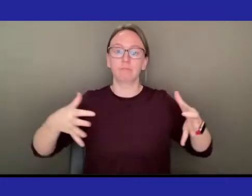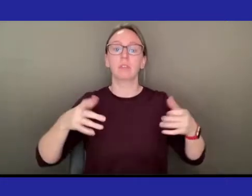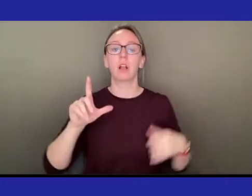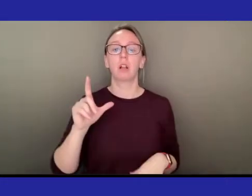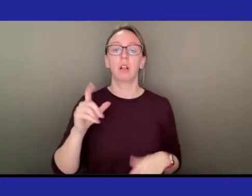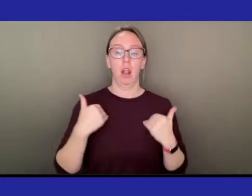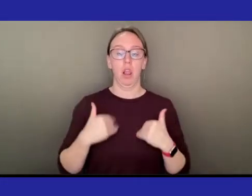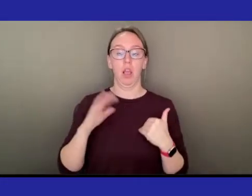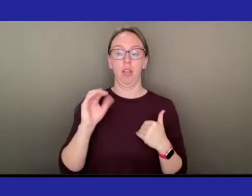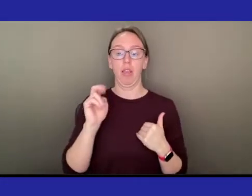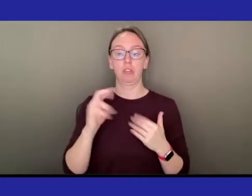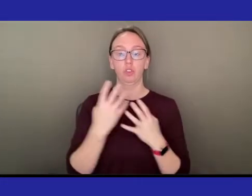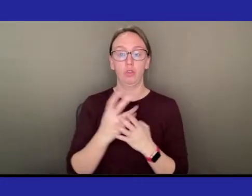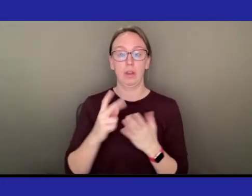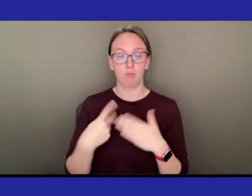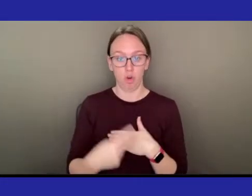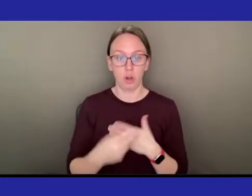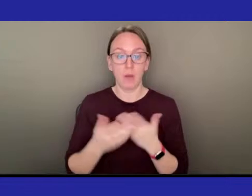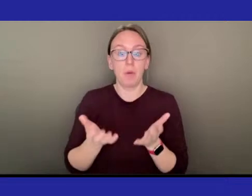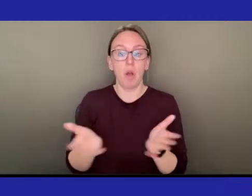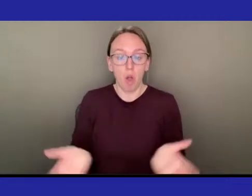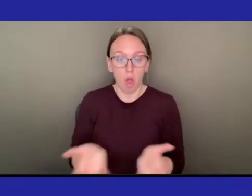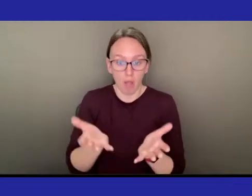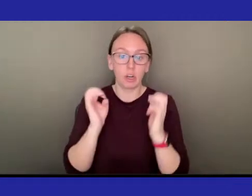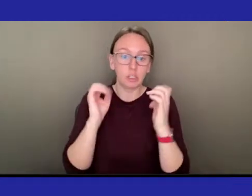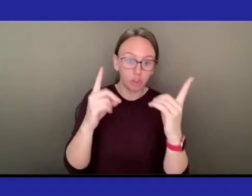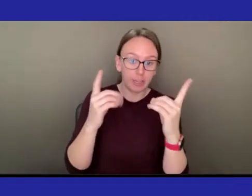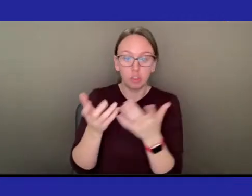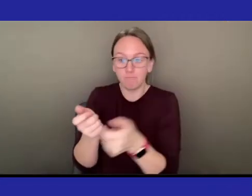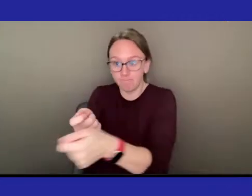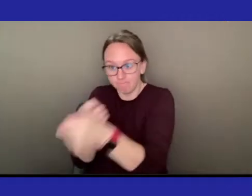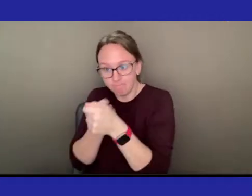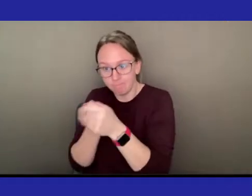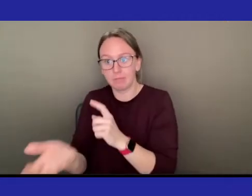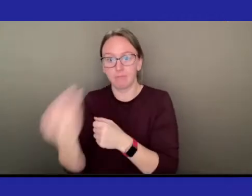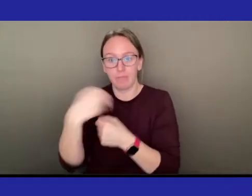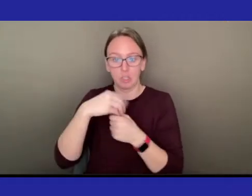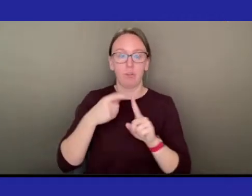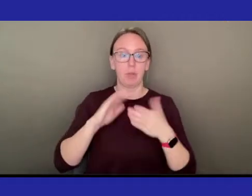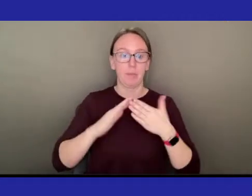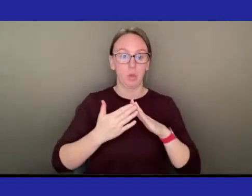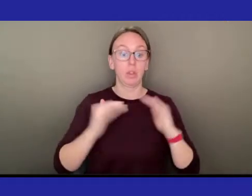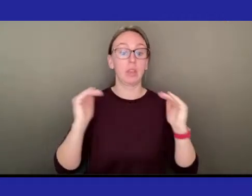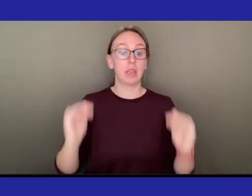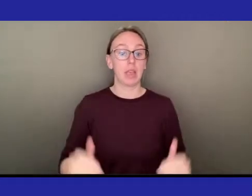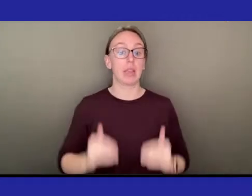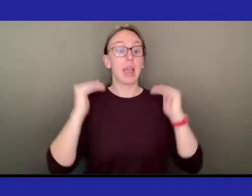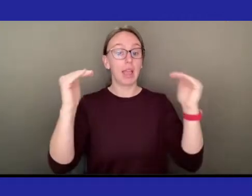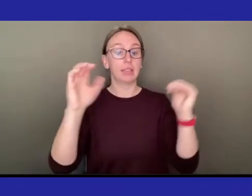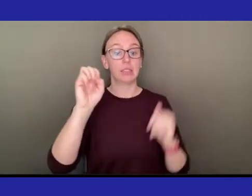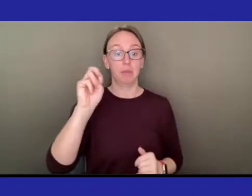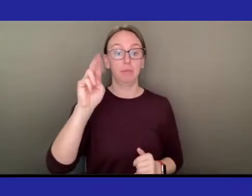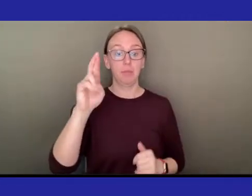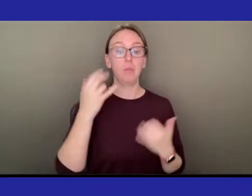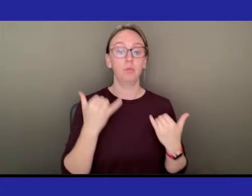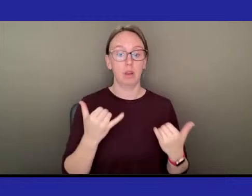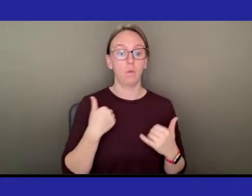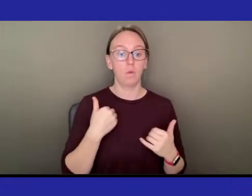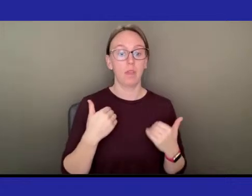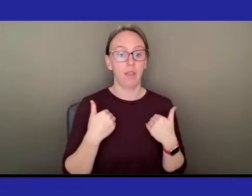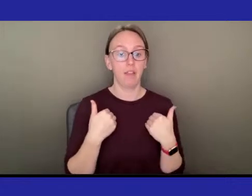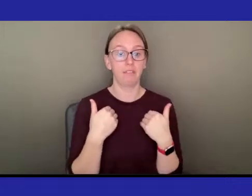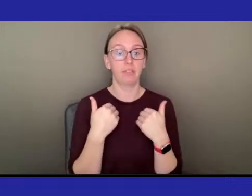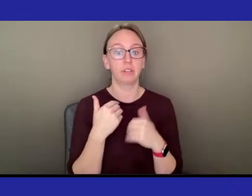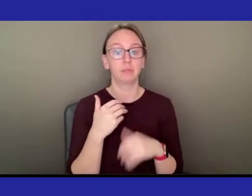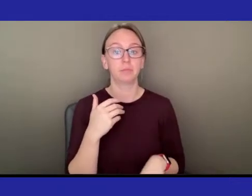offer education and engagement to our community. We're going to enhance our EMR. We have an Epic model, Radiant, that's going to be